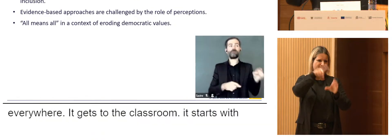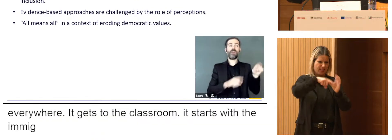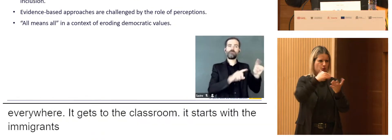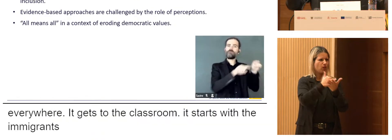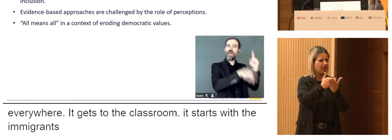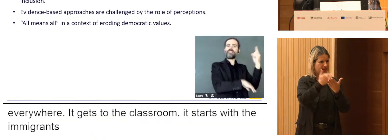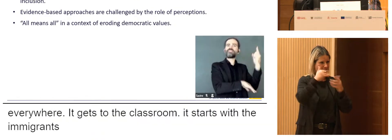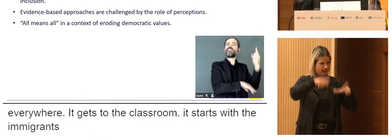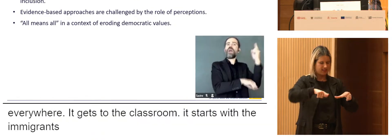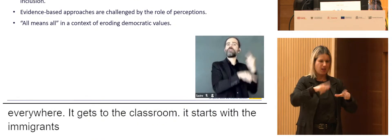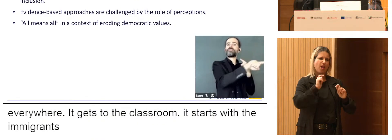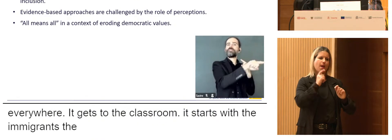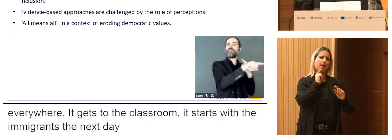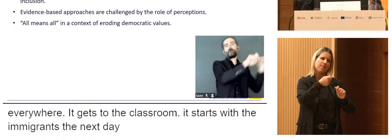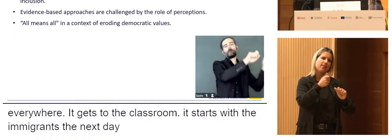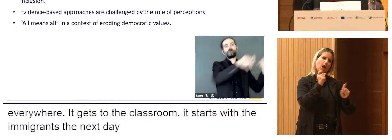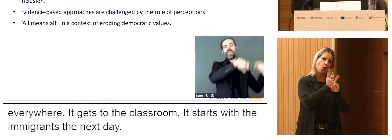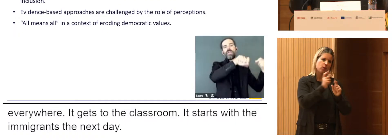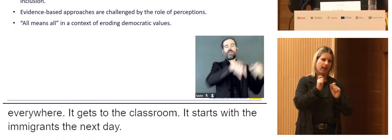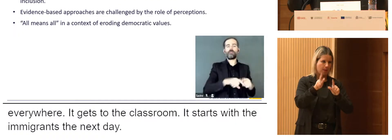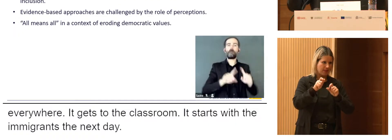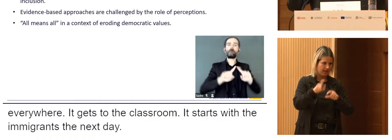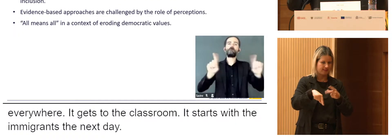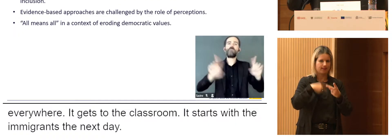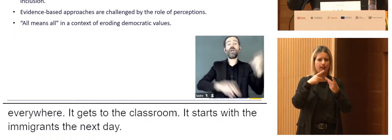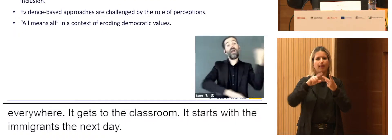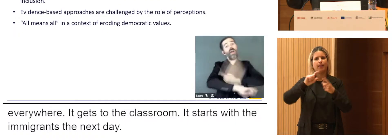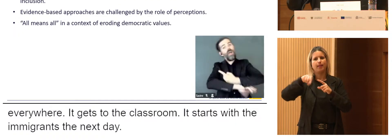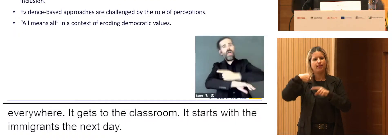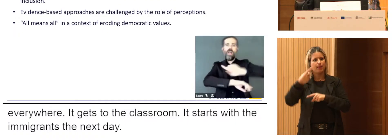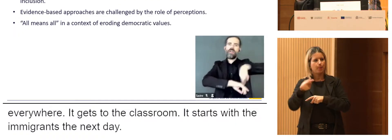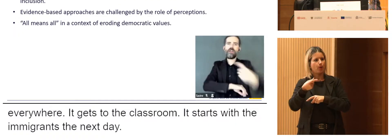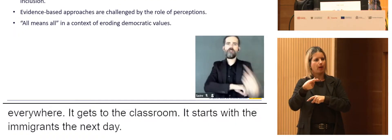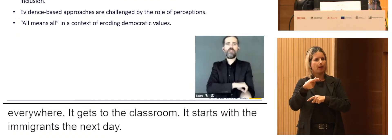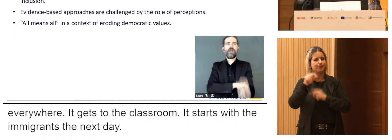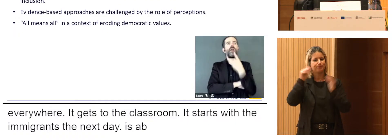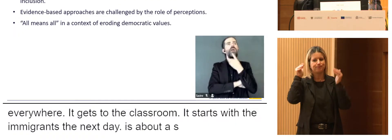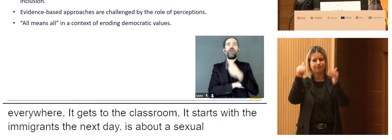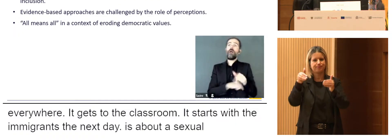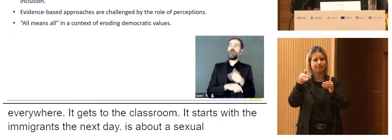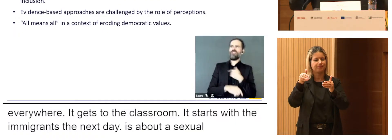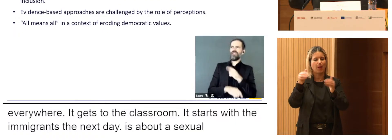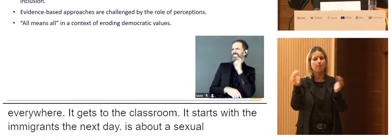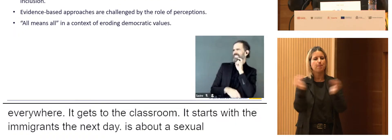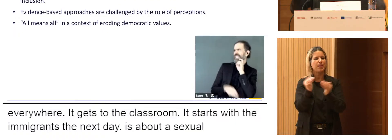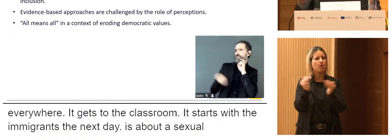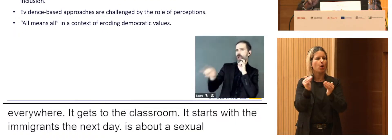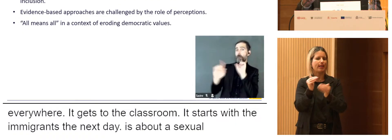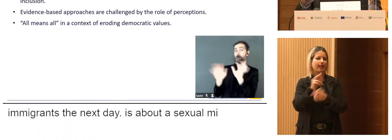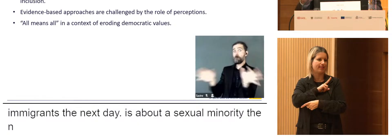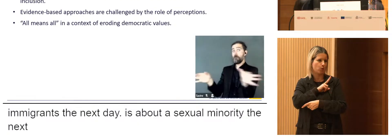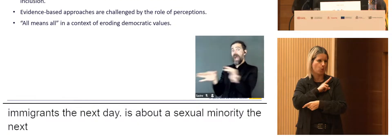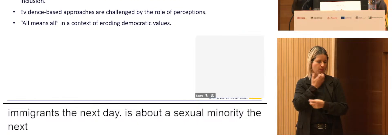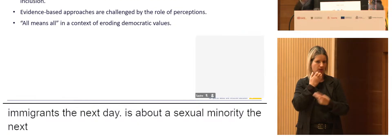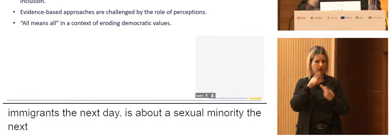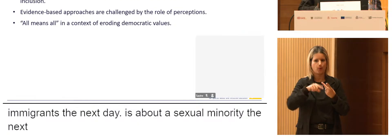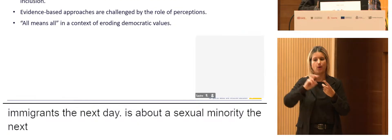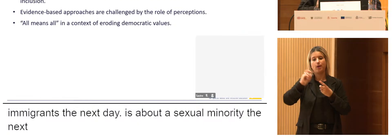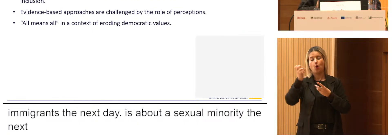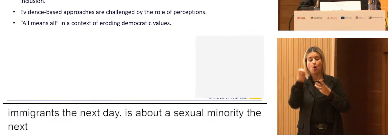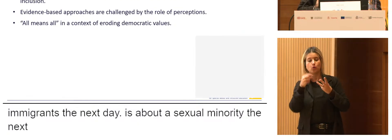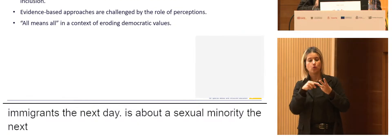The next day is about a sexual minority. The next day is